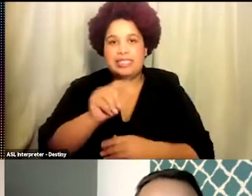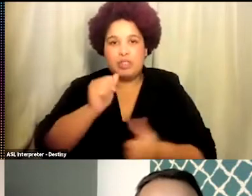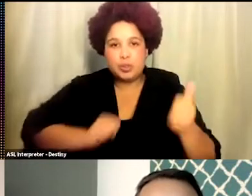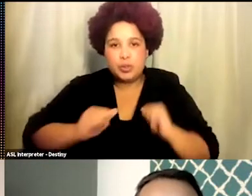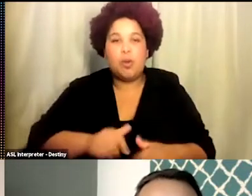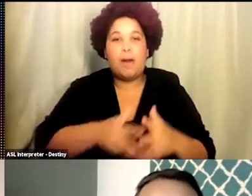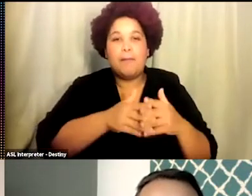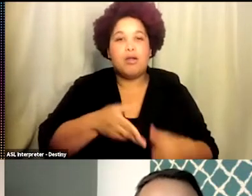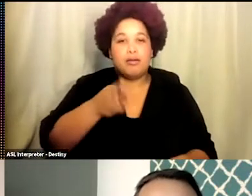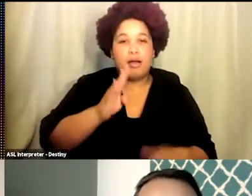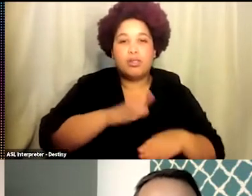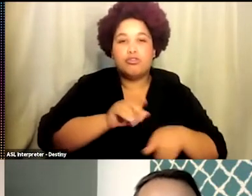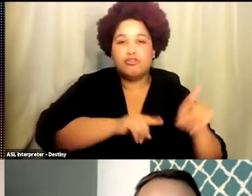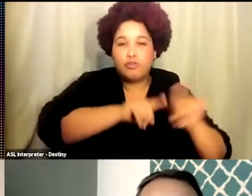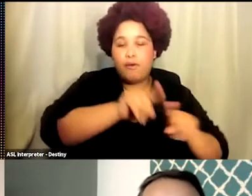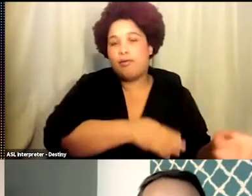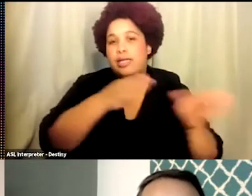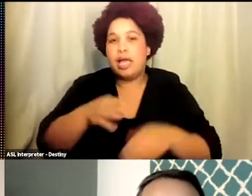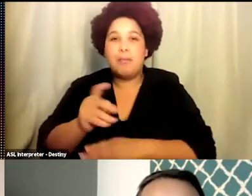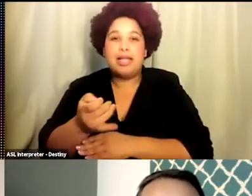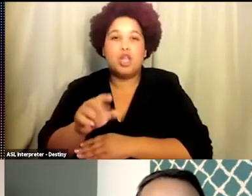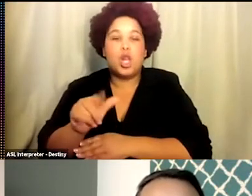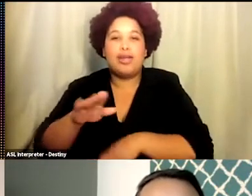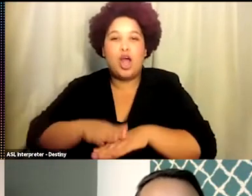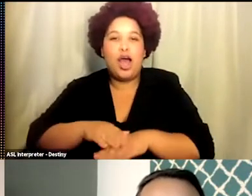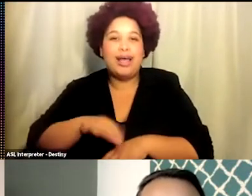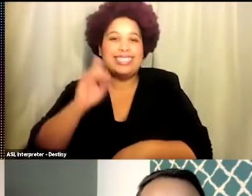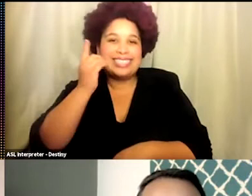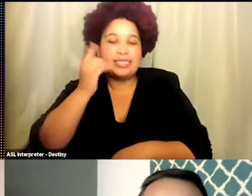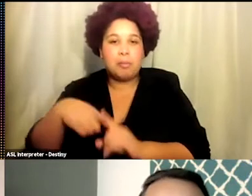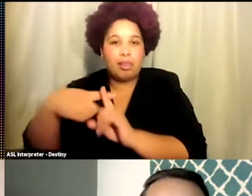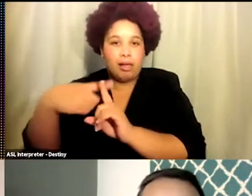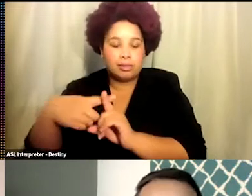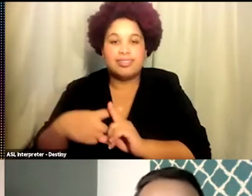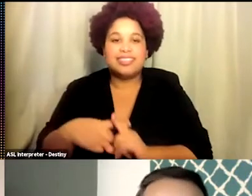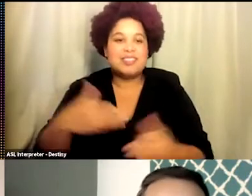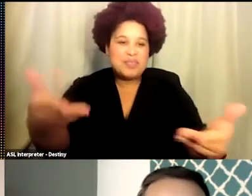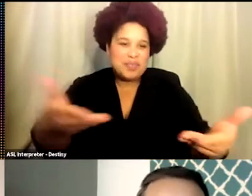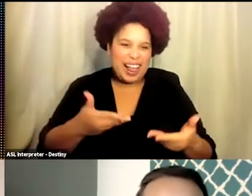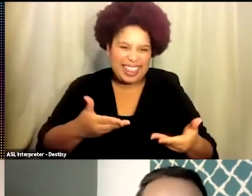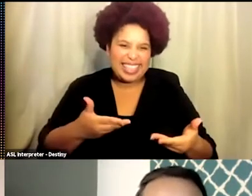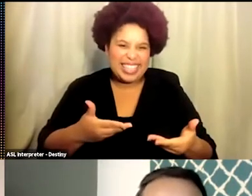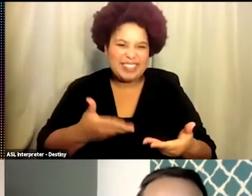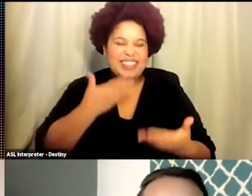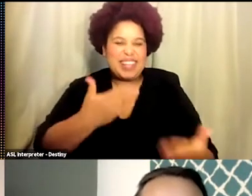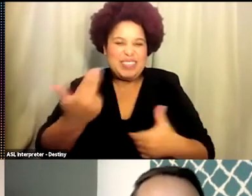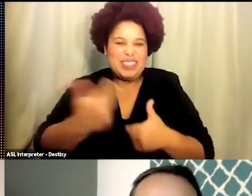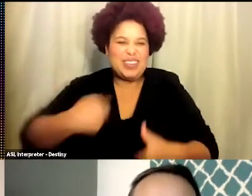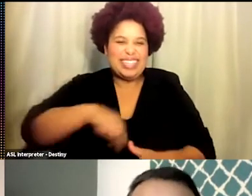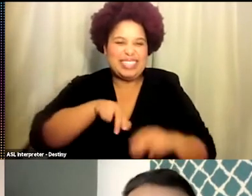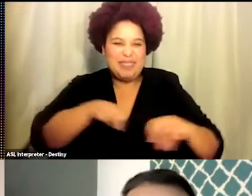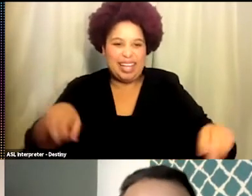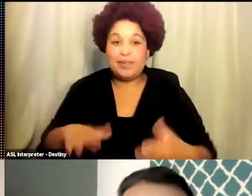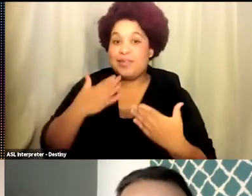including American Gods on Stars and The Mandalorian on Disney+. Omid Abtahi, hello, welcome, and thank you for joining this panel.